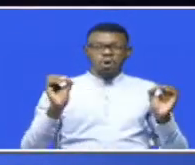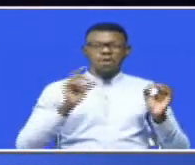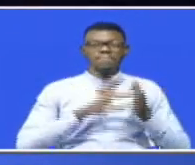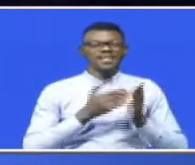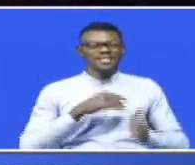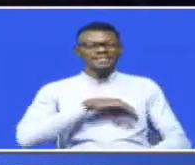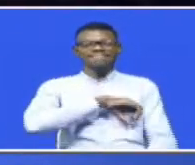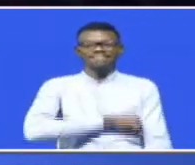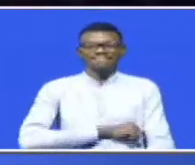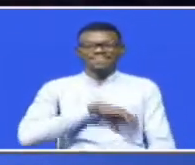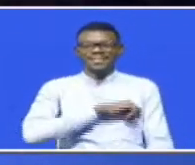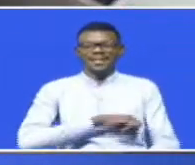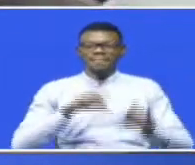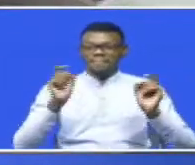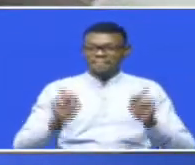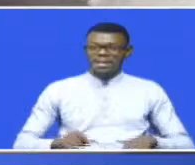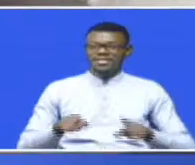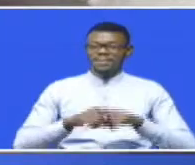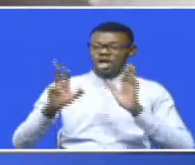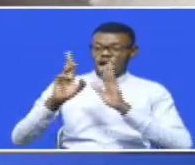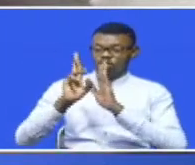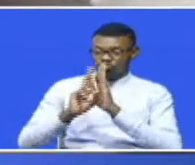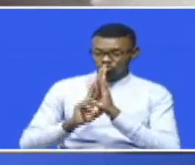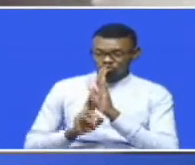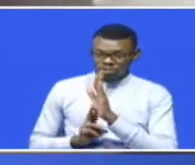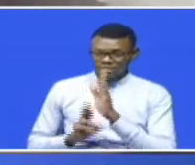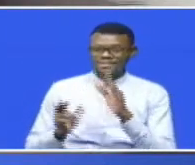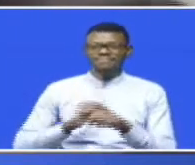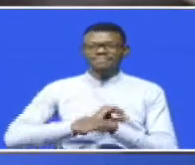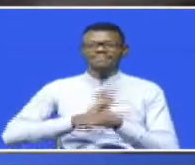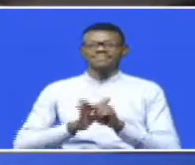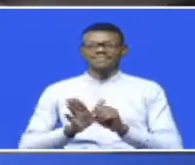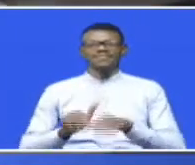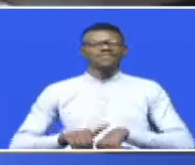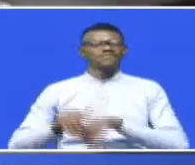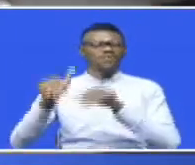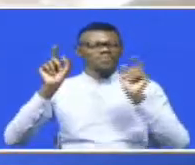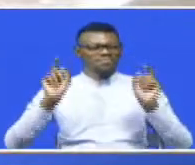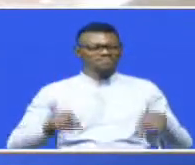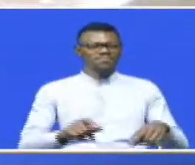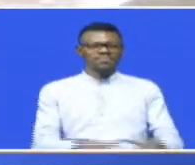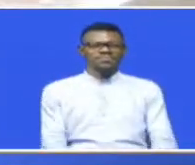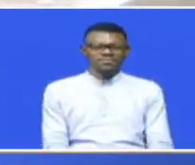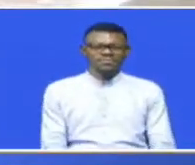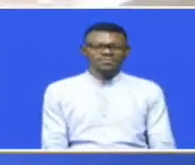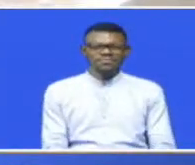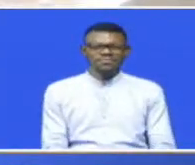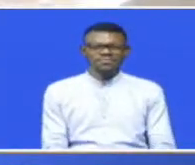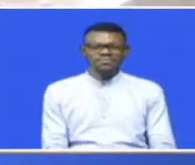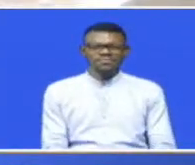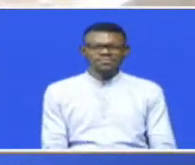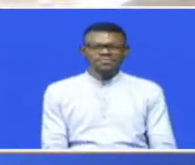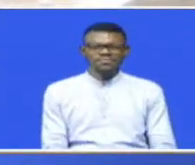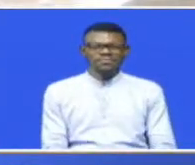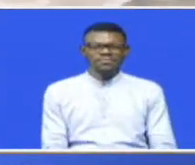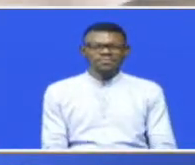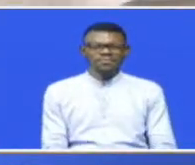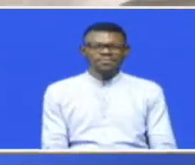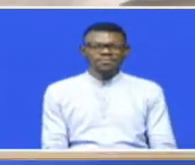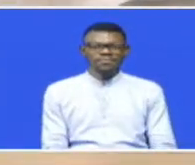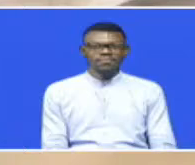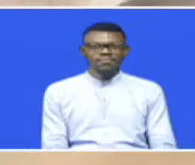to be patient and observe the COVID-19 protocols. Rita Tinina, KTN